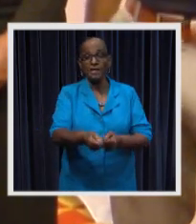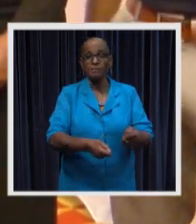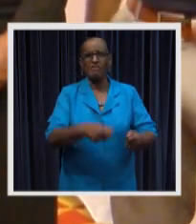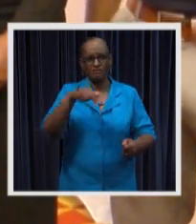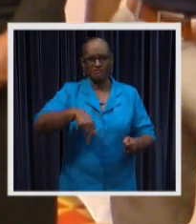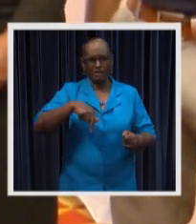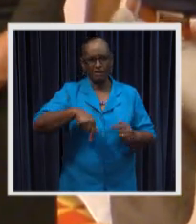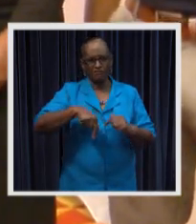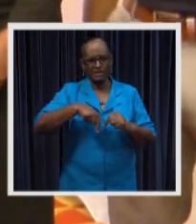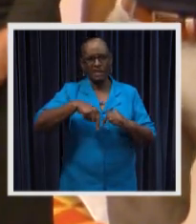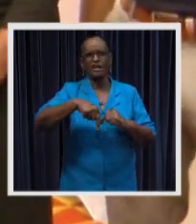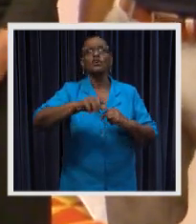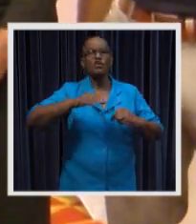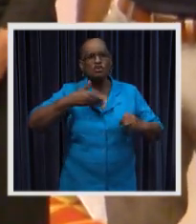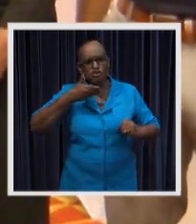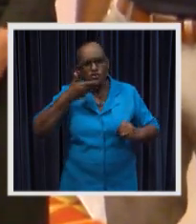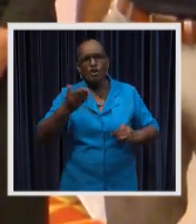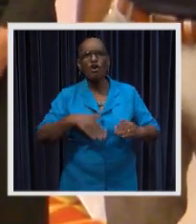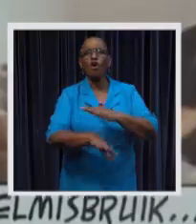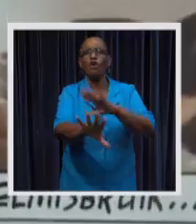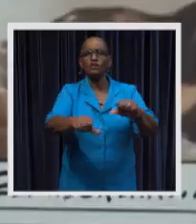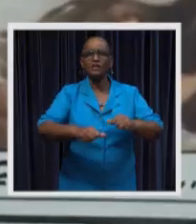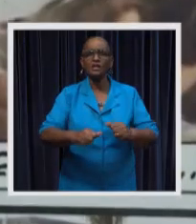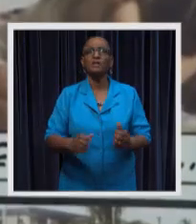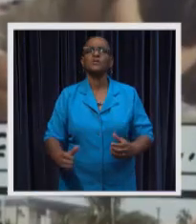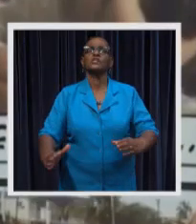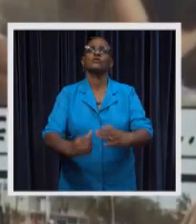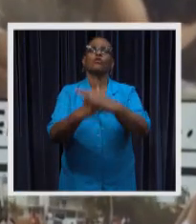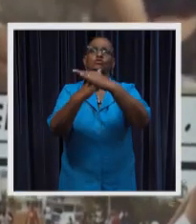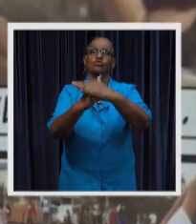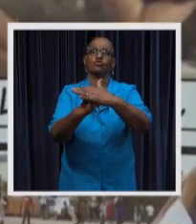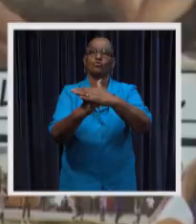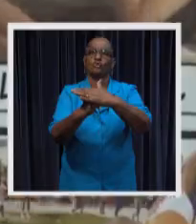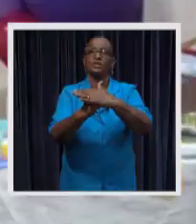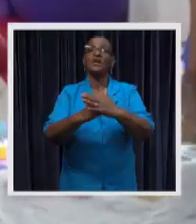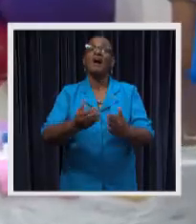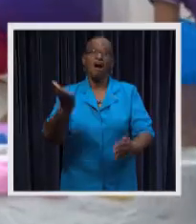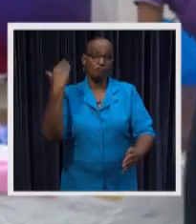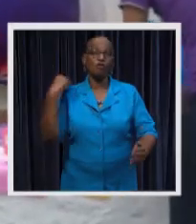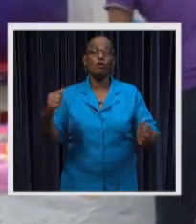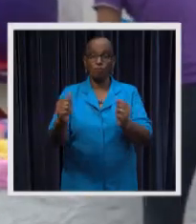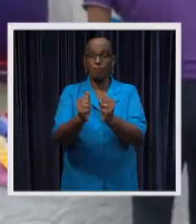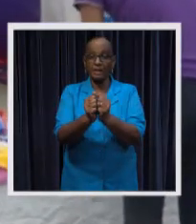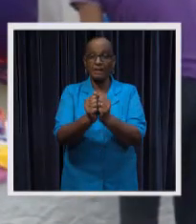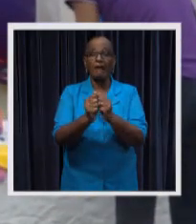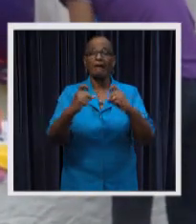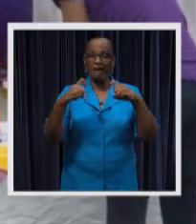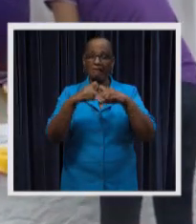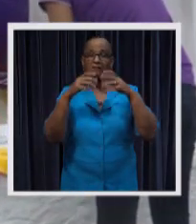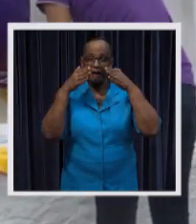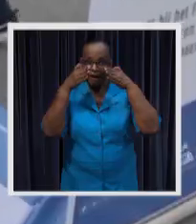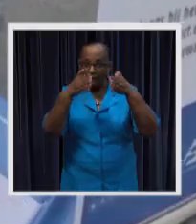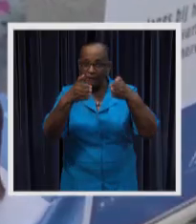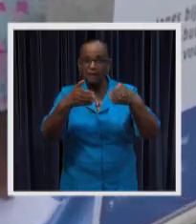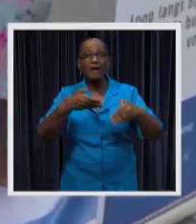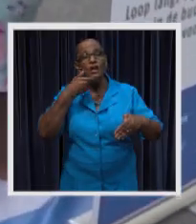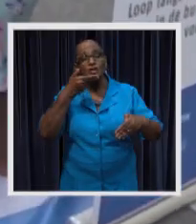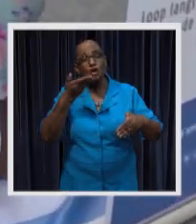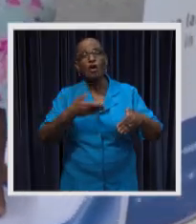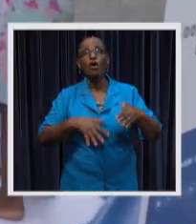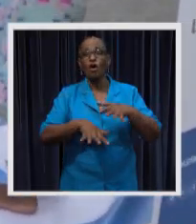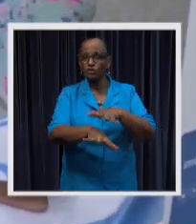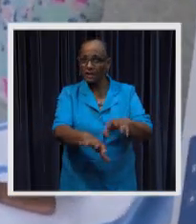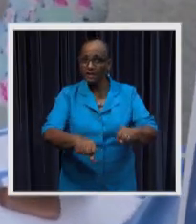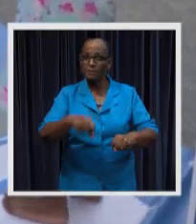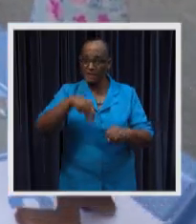will, starting from yesterday, do more to help young entrepreneurs. Over the past year, extra attention was paid